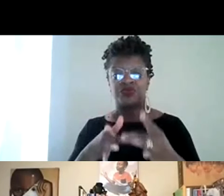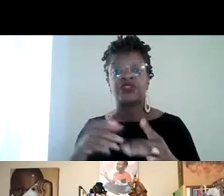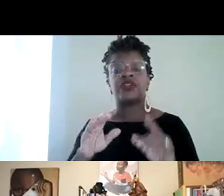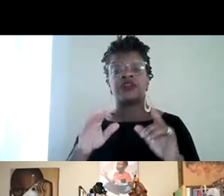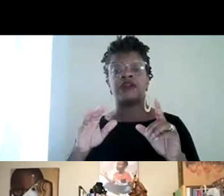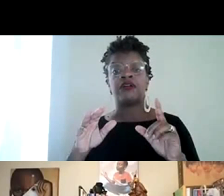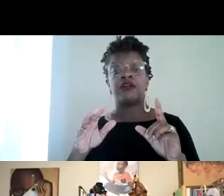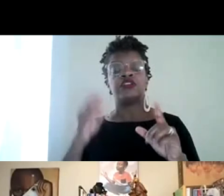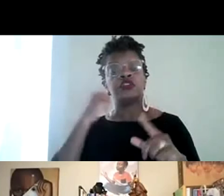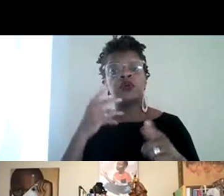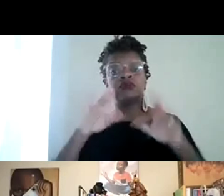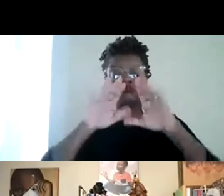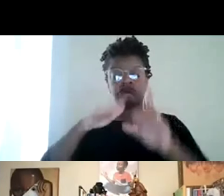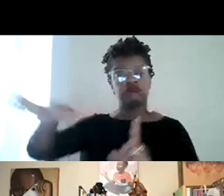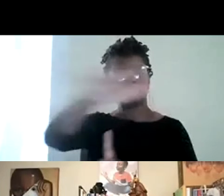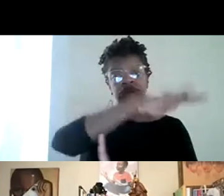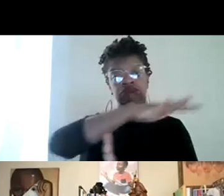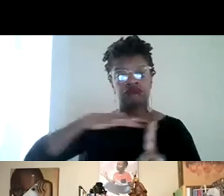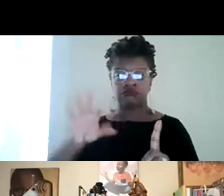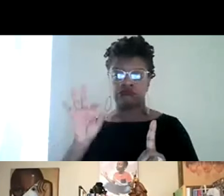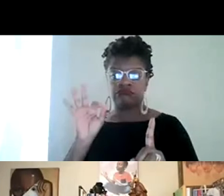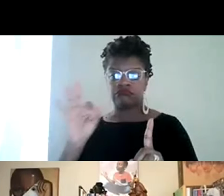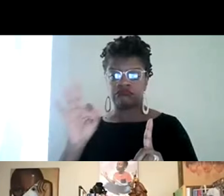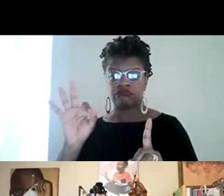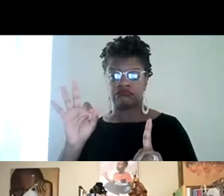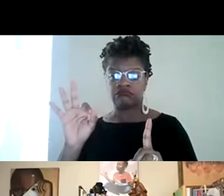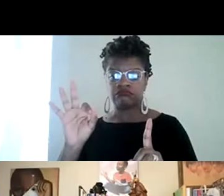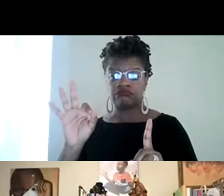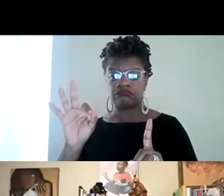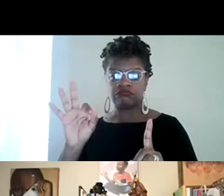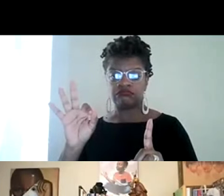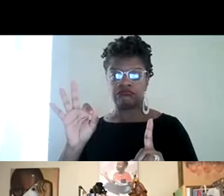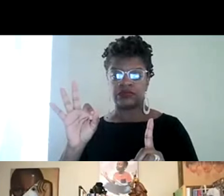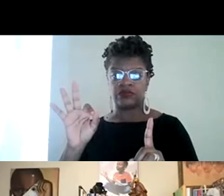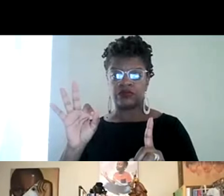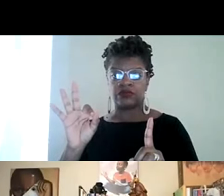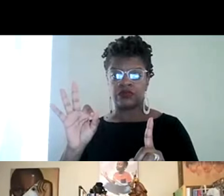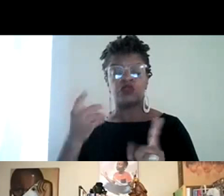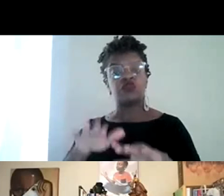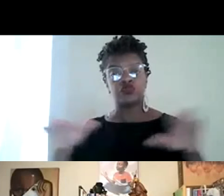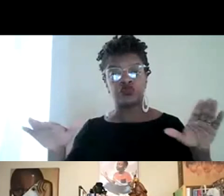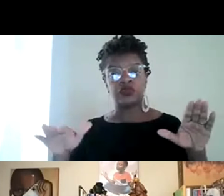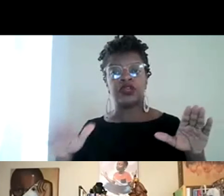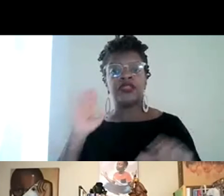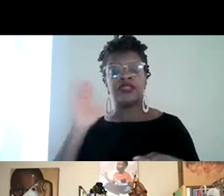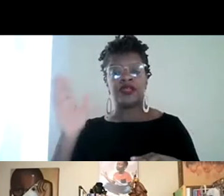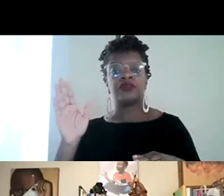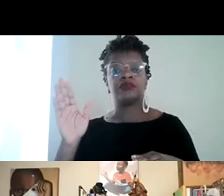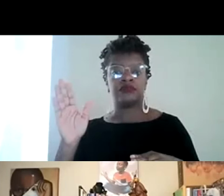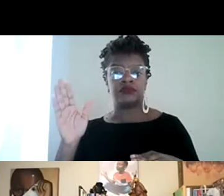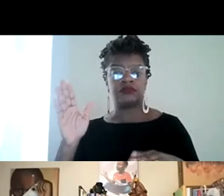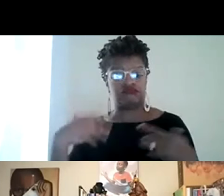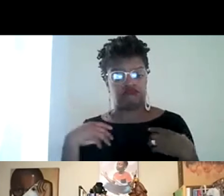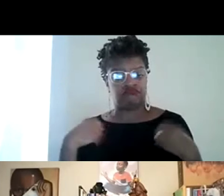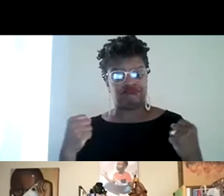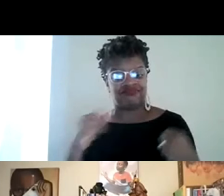conditions and we create the right kinds of opportunities that are structured for our children, they will, with confidence, with